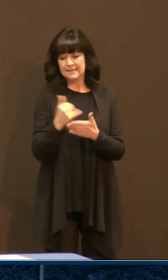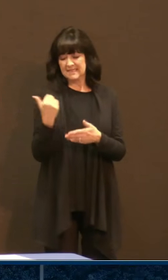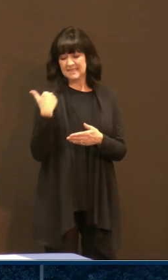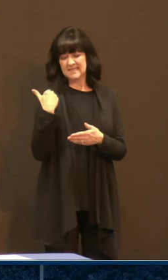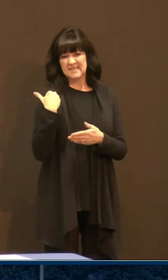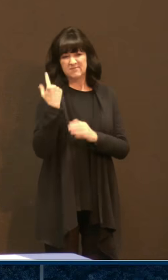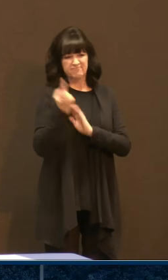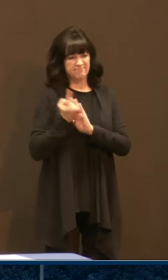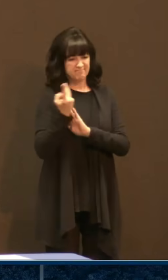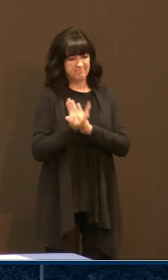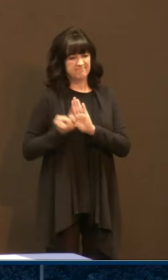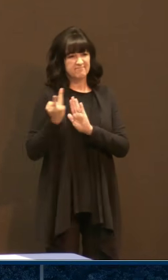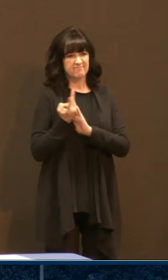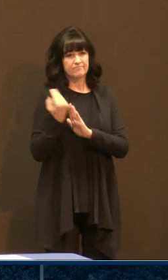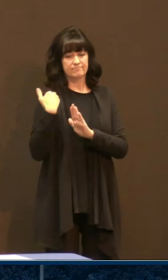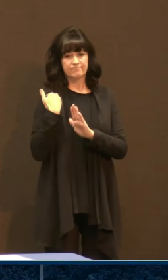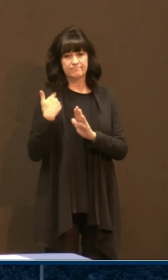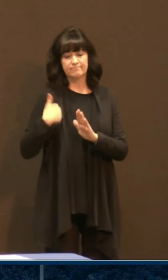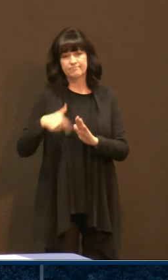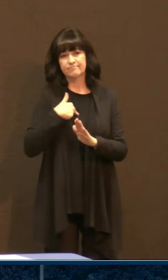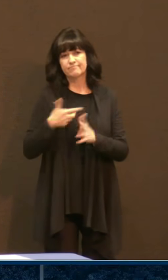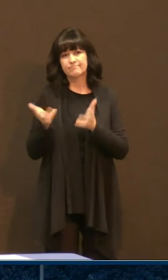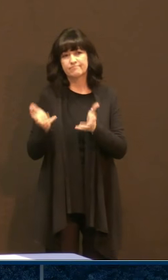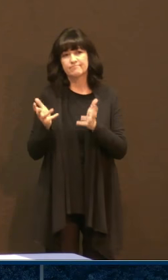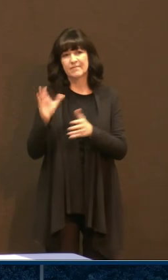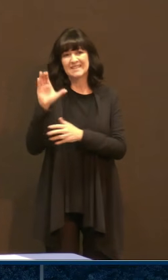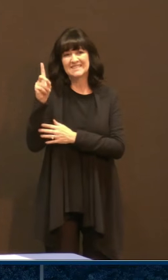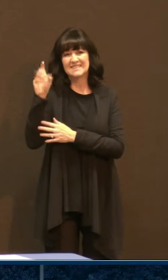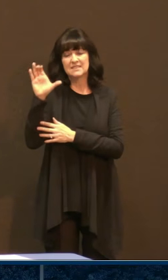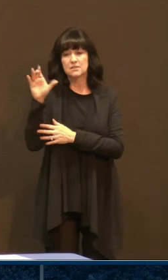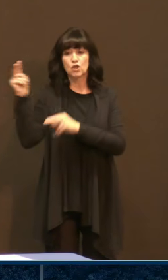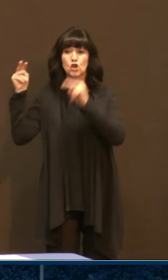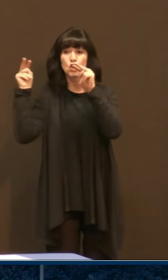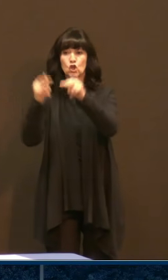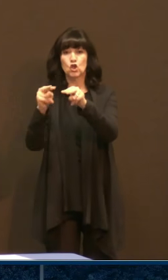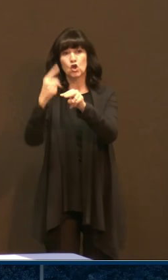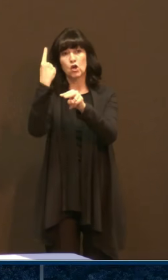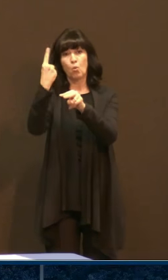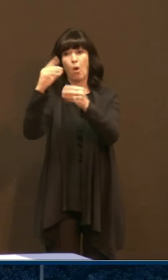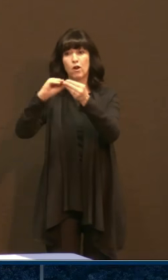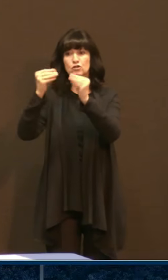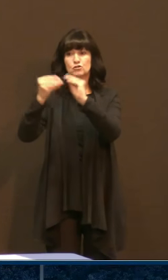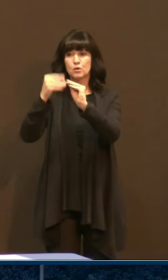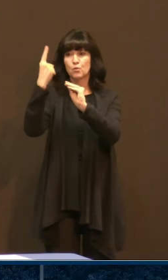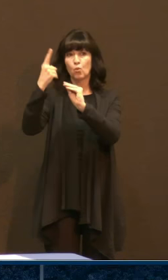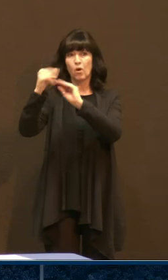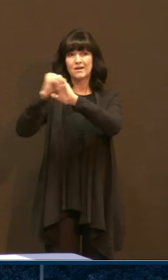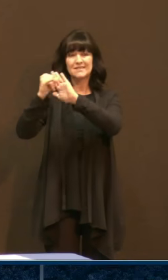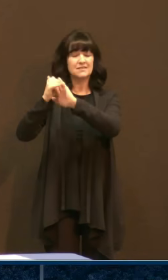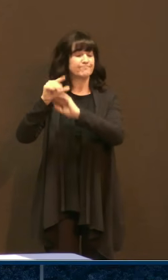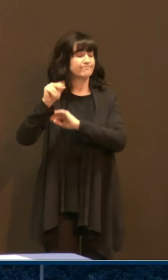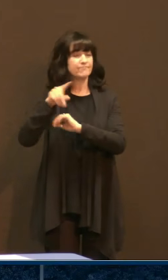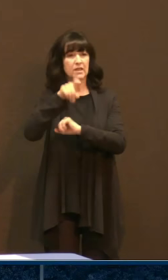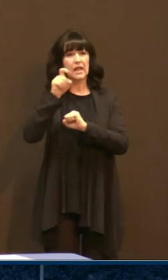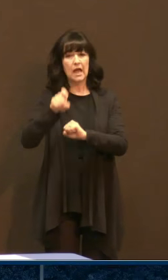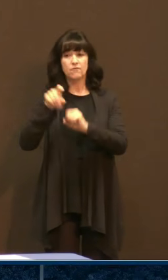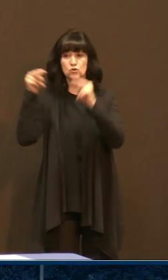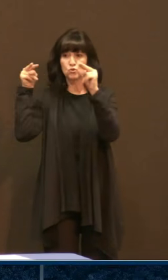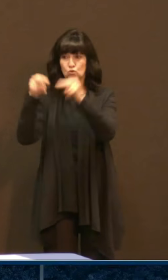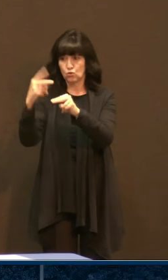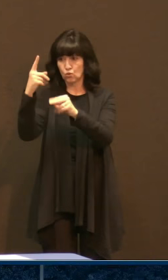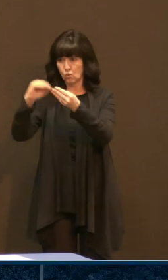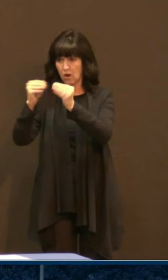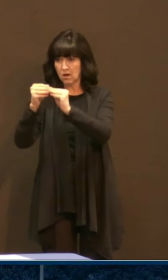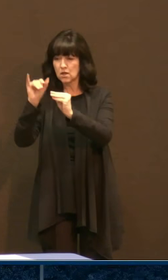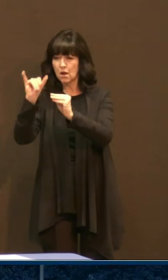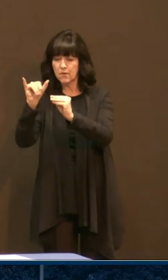some CDC experts in this, and they really emphasize that you can't just look at one indicator. You need to look at multiple indicators.